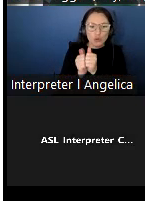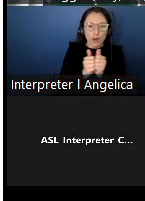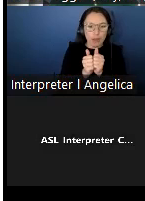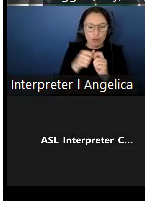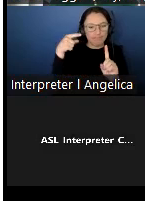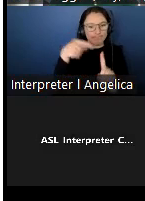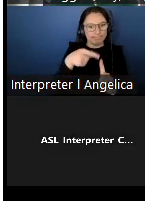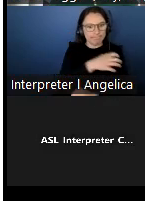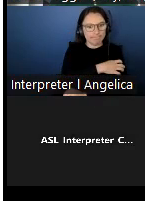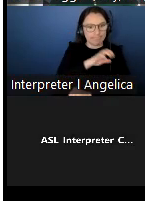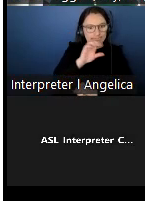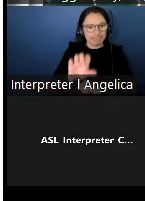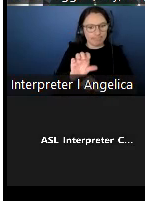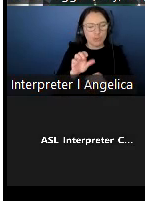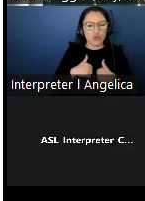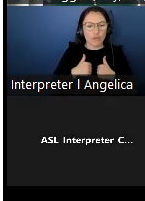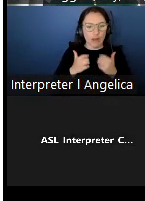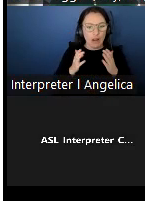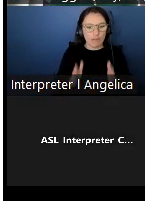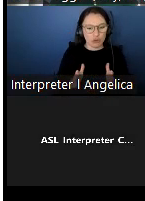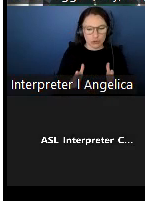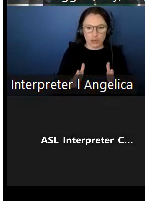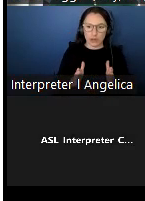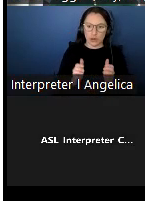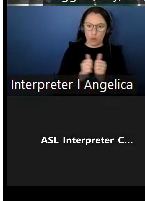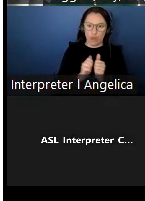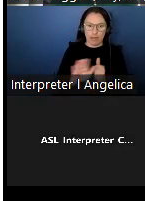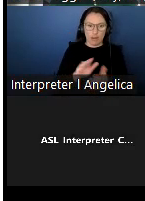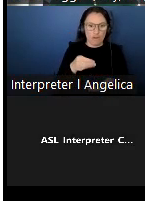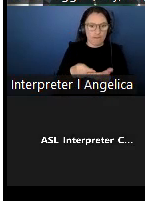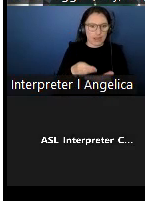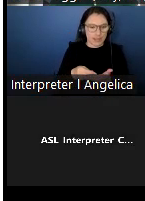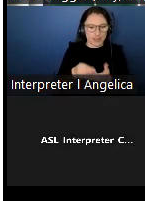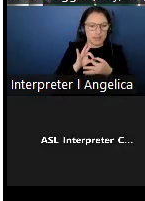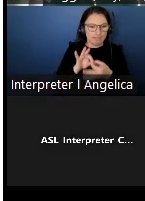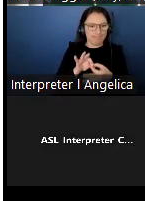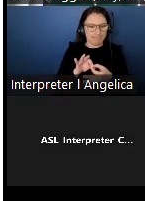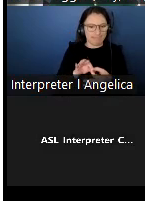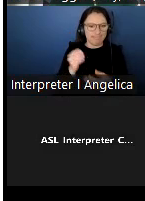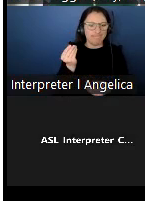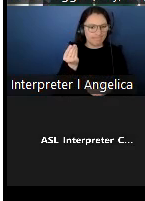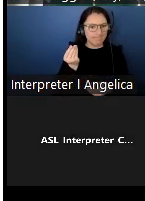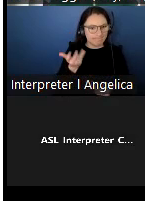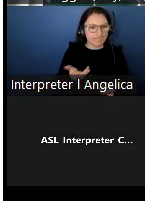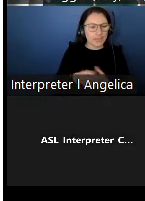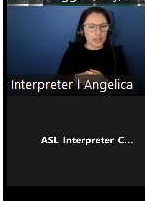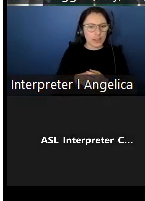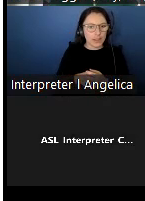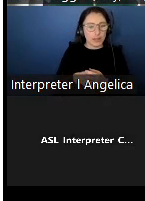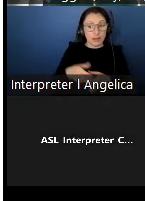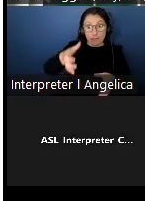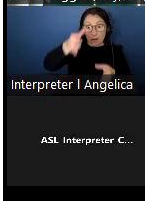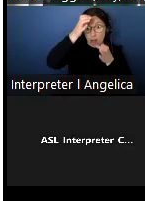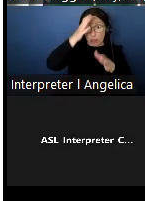empowering survivors when it comes to their finances and it comes to money. Because we don't hold all the knowledge